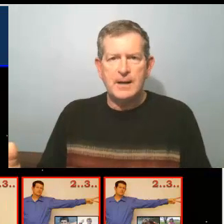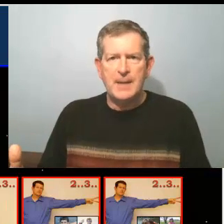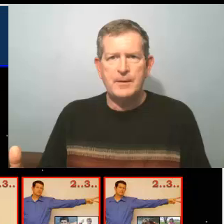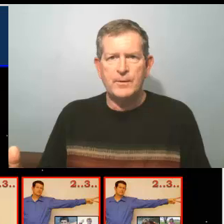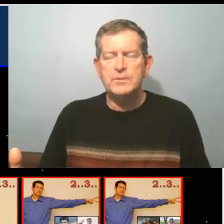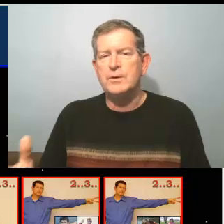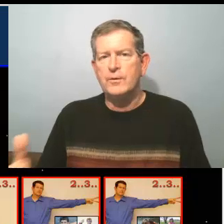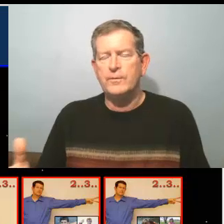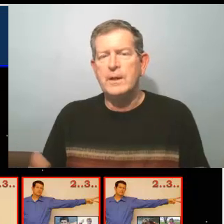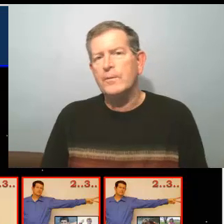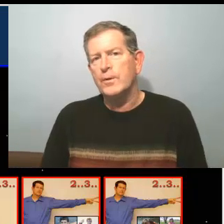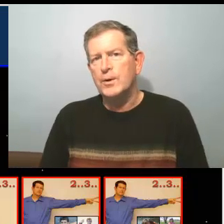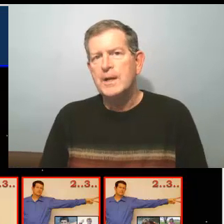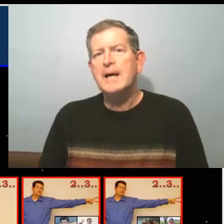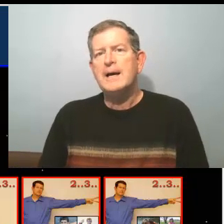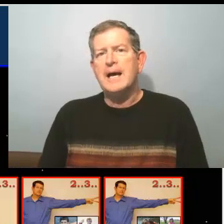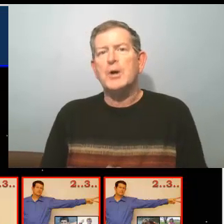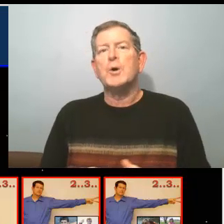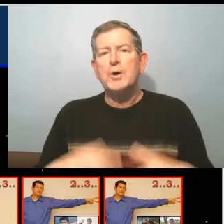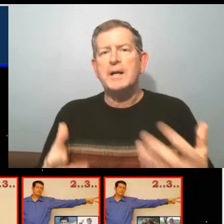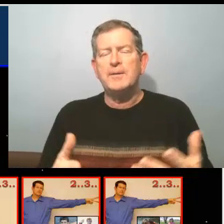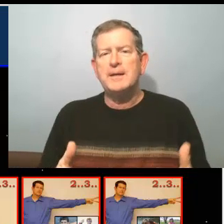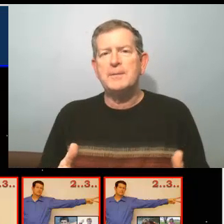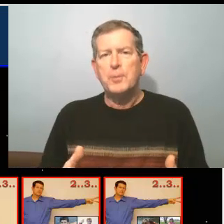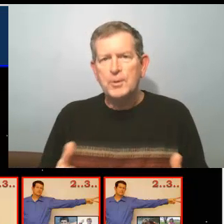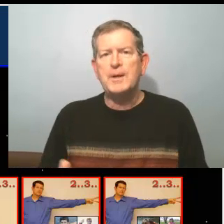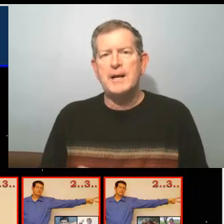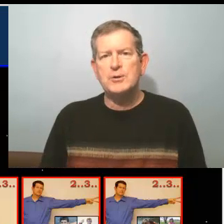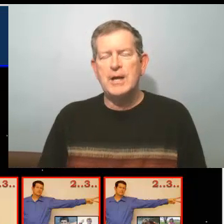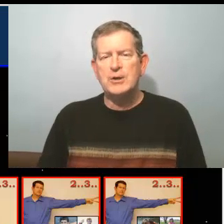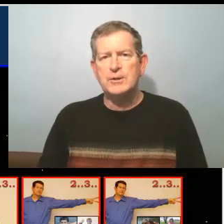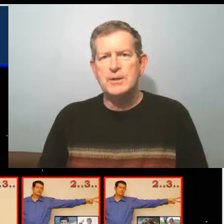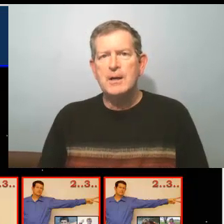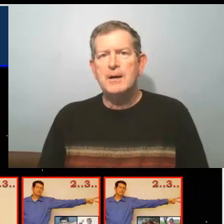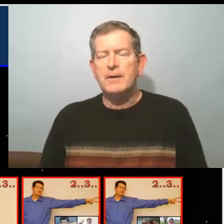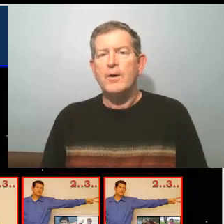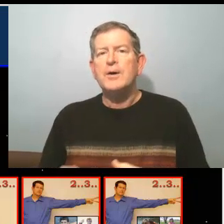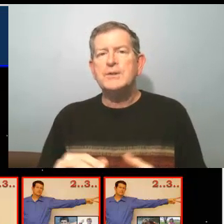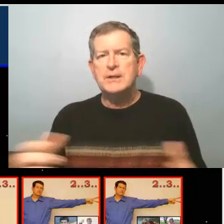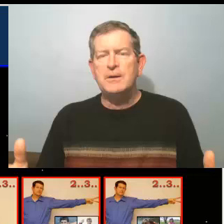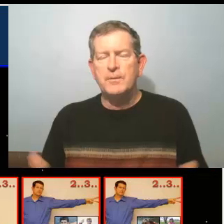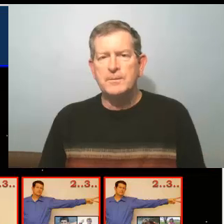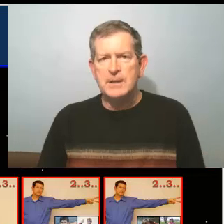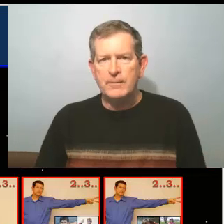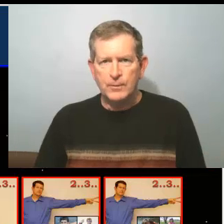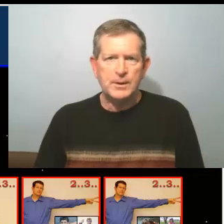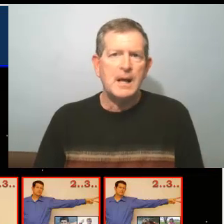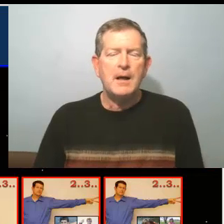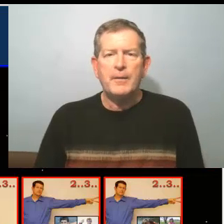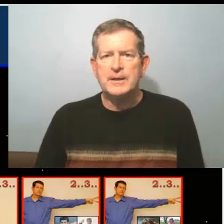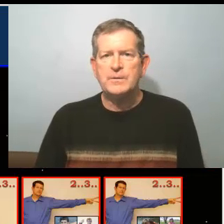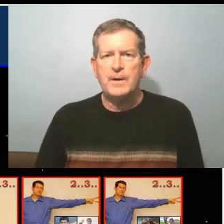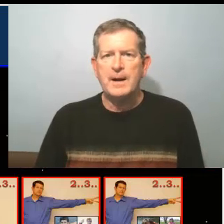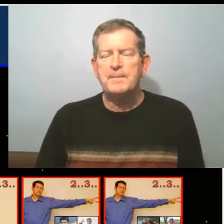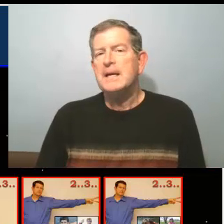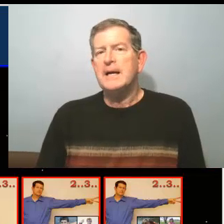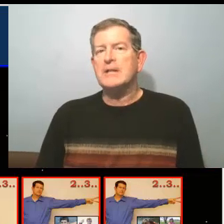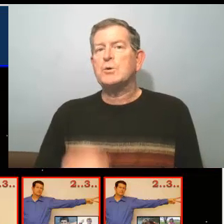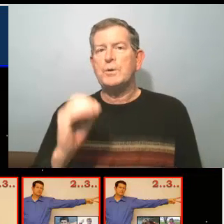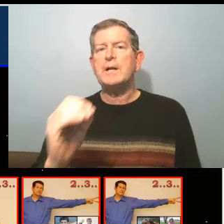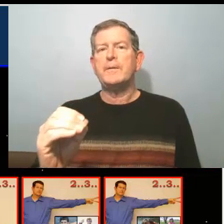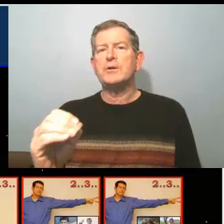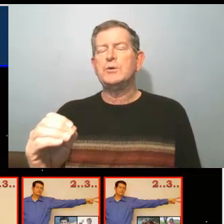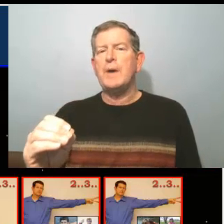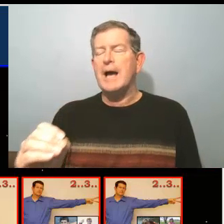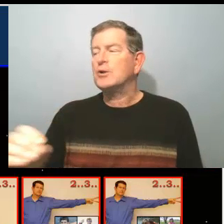all 60 of the common verbs that you've learned, and learning the plural conjugations of all 60 verbs that you've learned thus far.